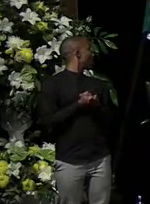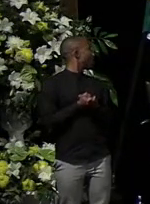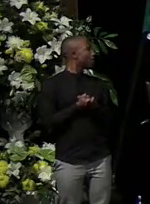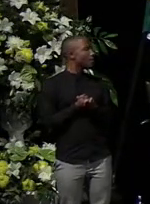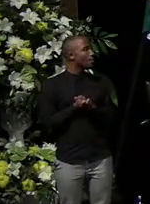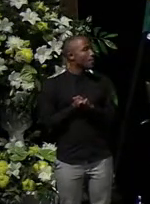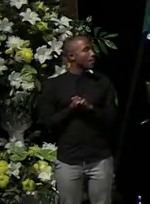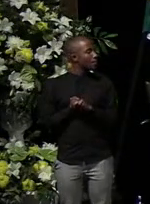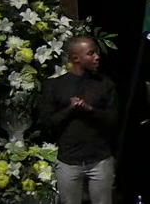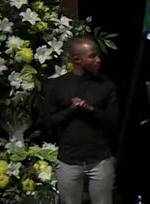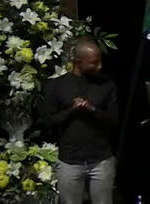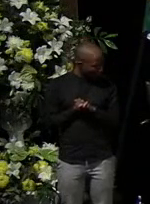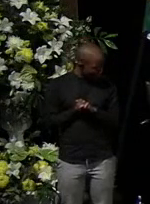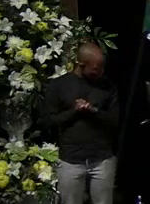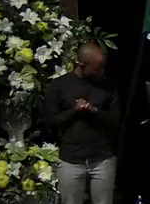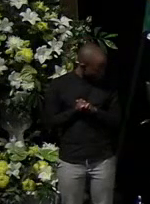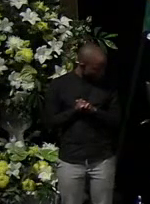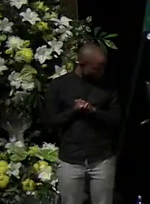now